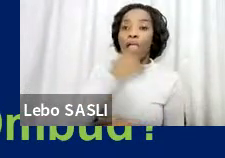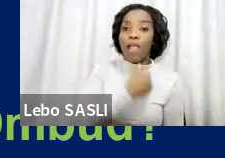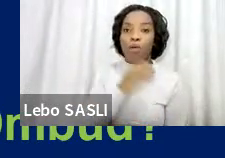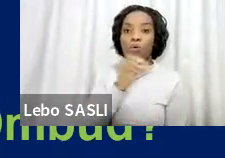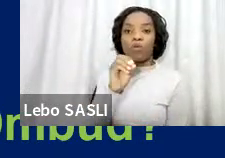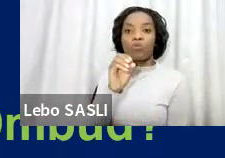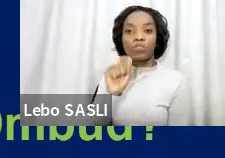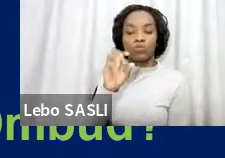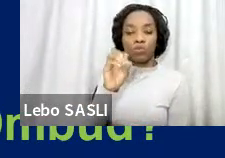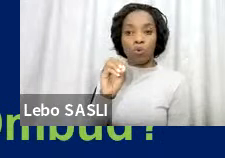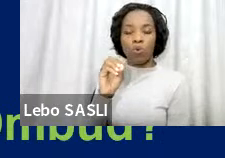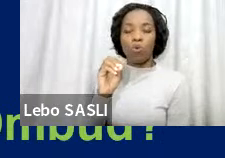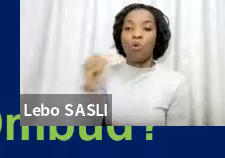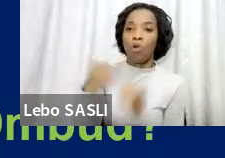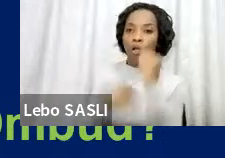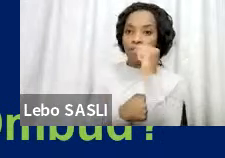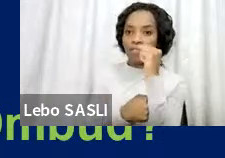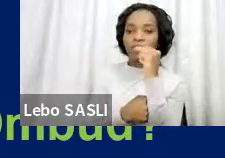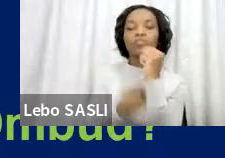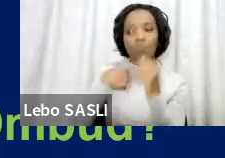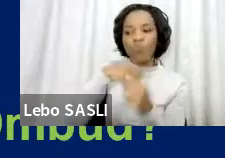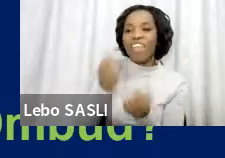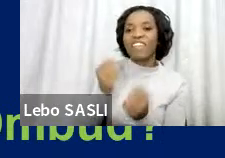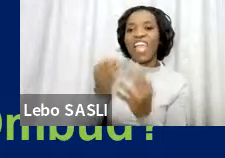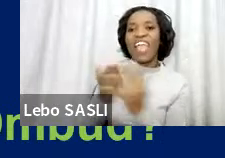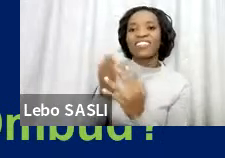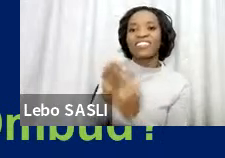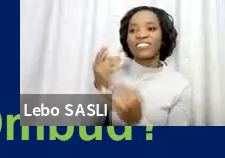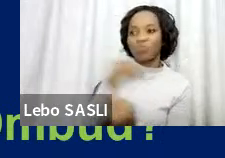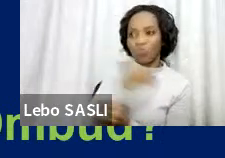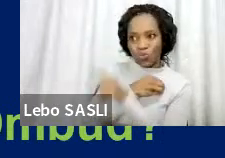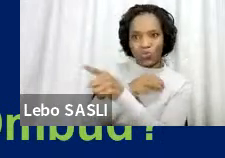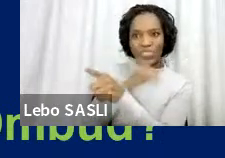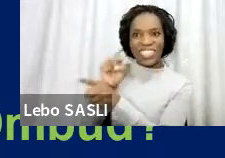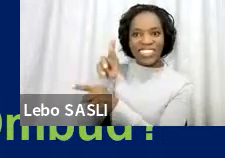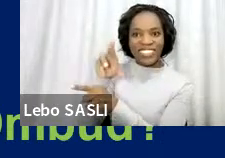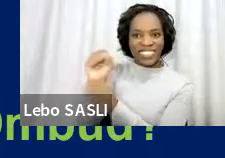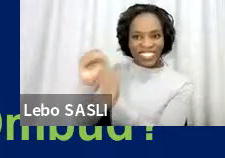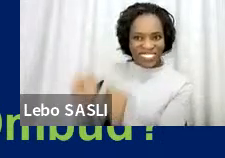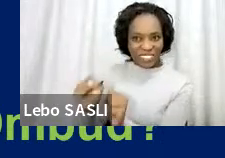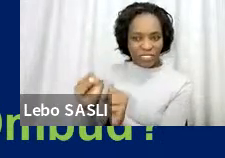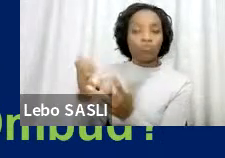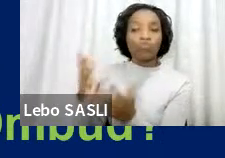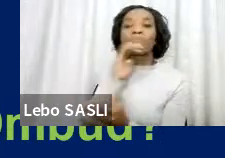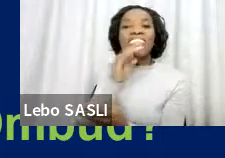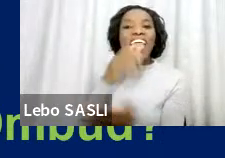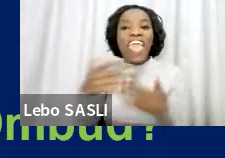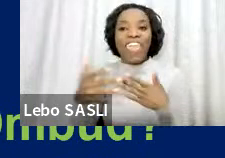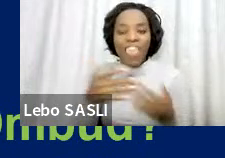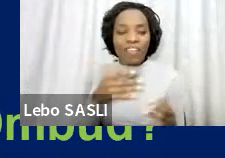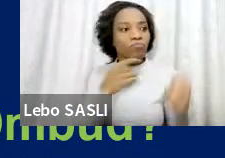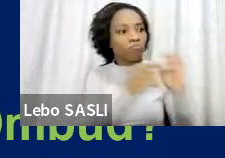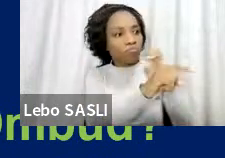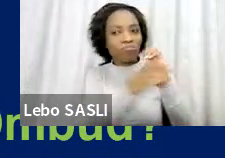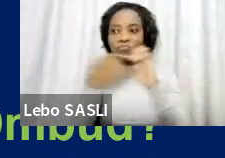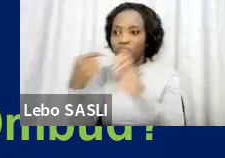have access to the SARS system. So whatever engagements that you would have made,